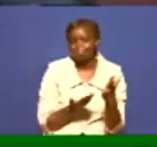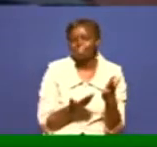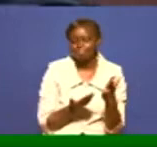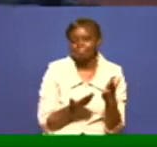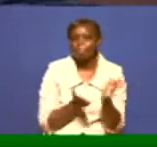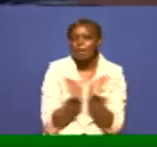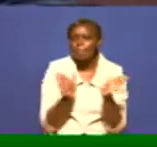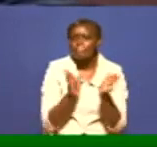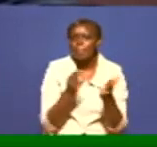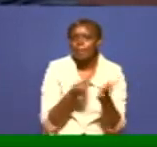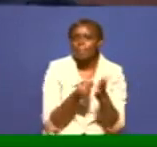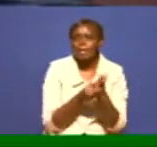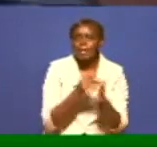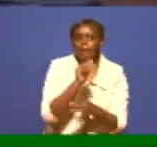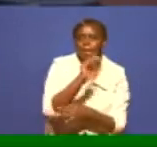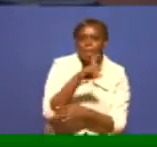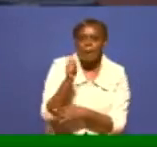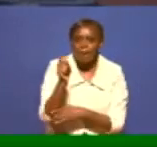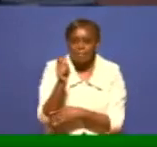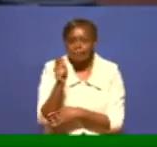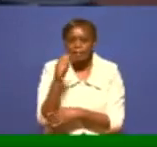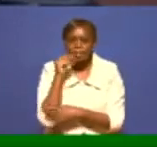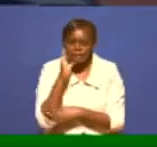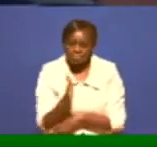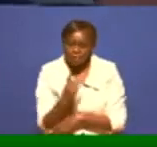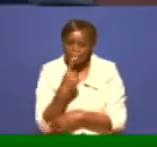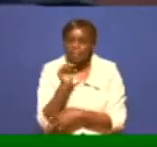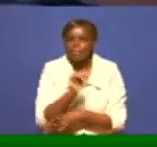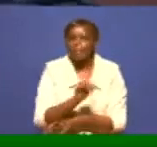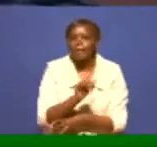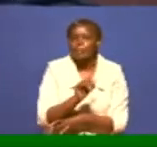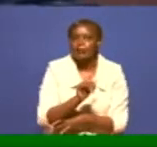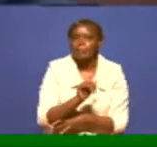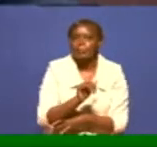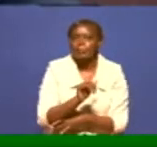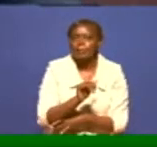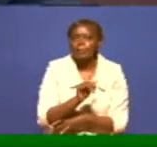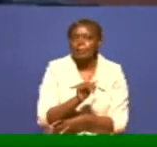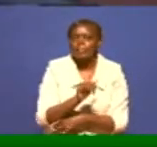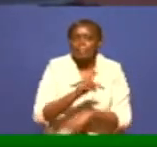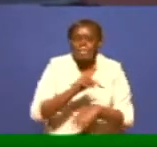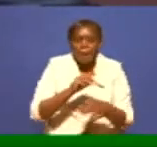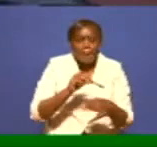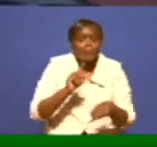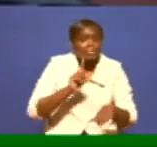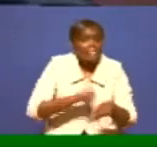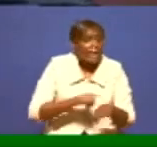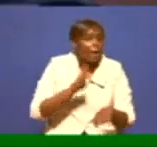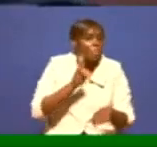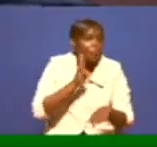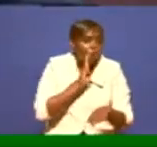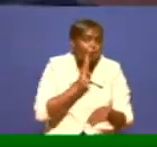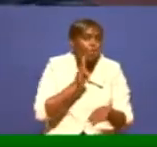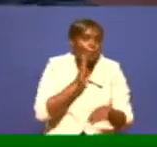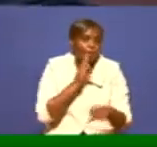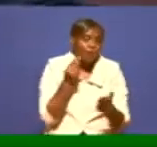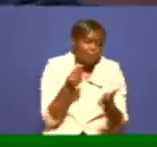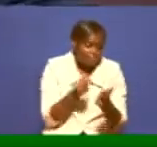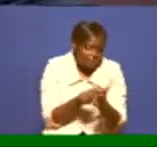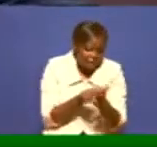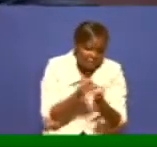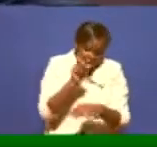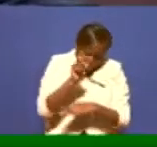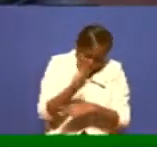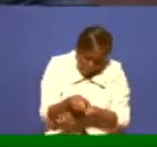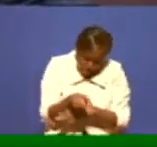Public Finance Management Act, Honorable Speaker, it says, whatever money you borrow in this country, it must first of all get